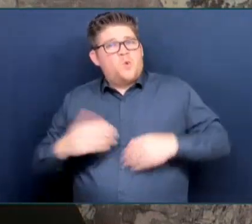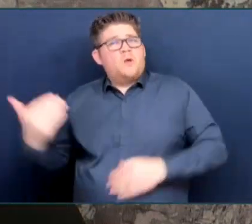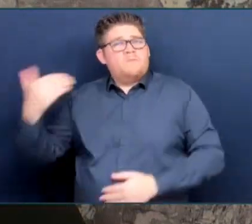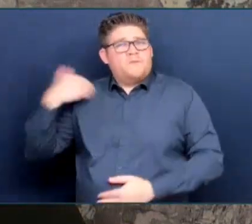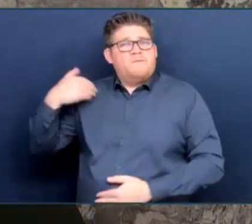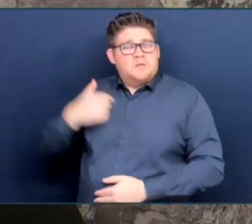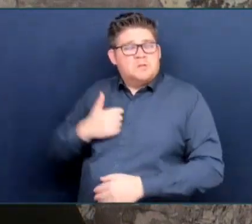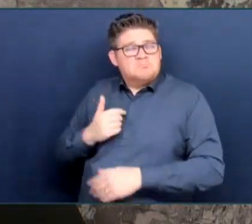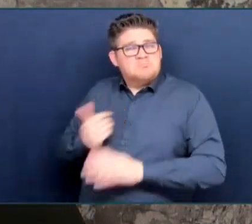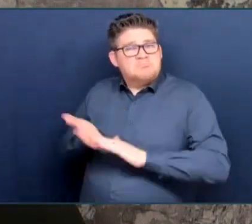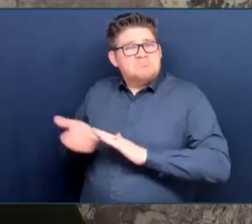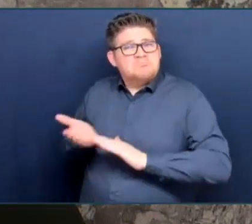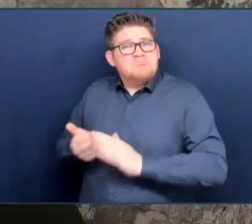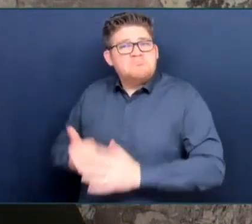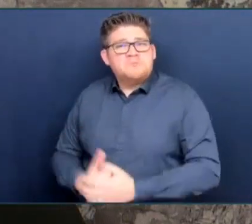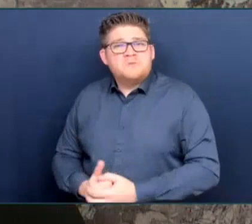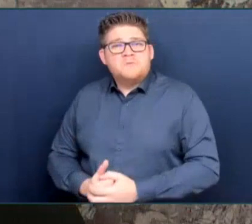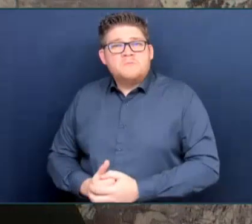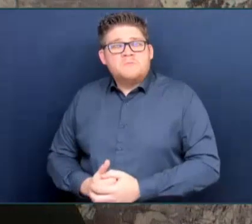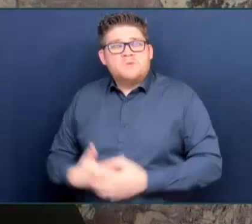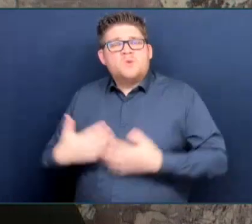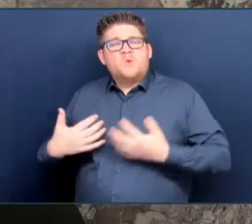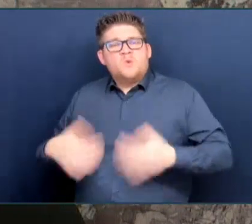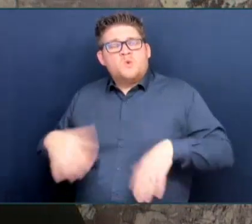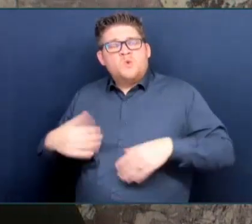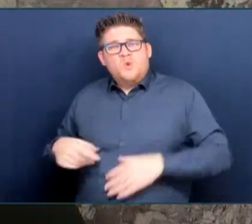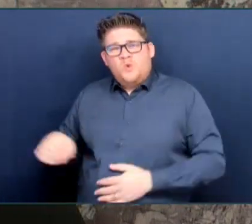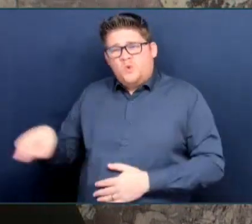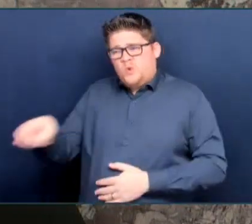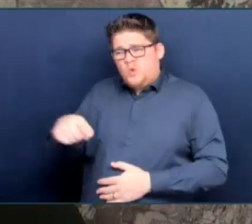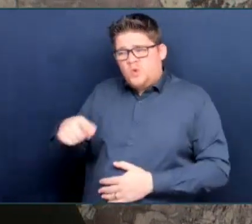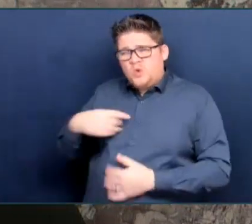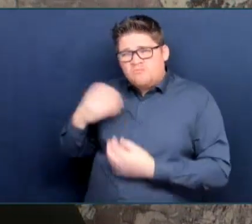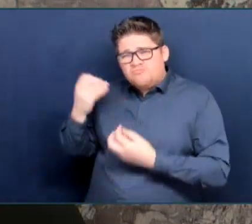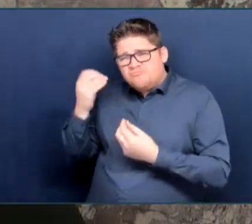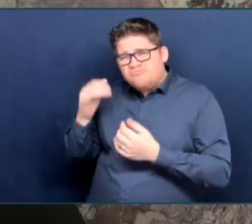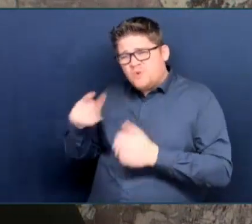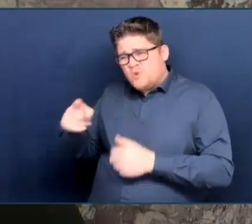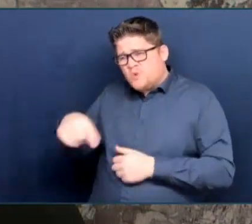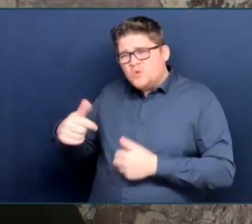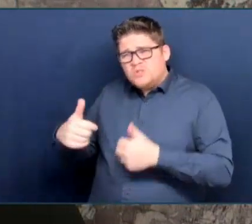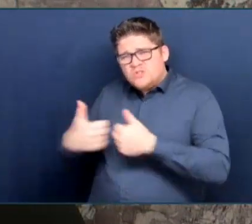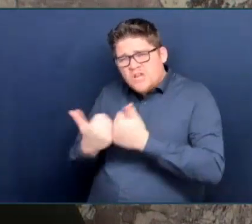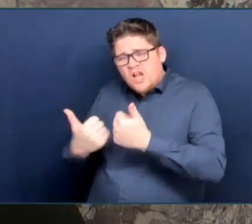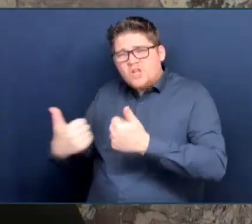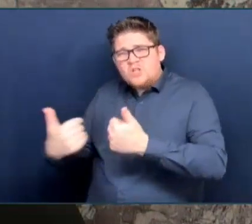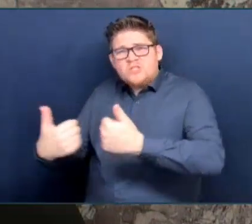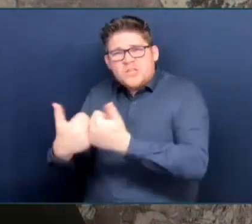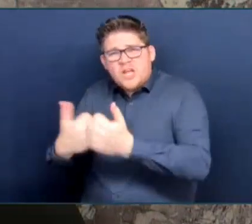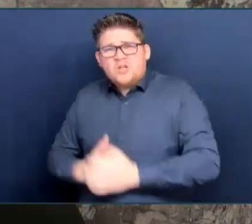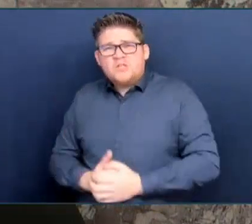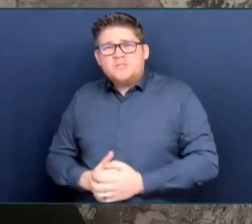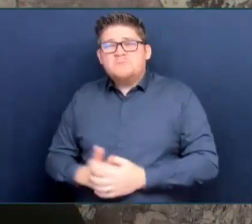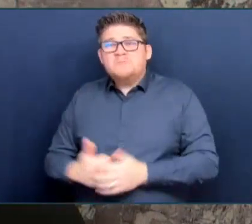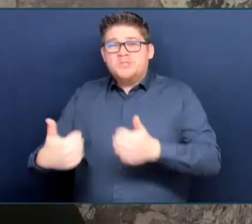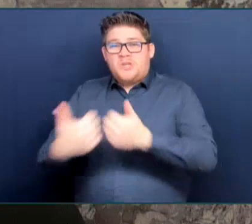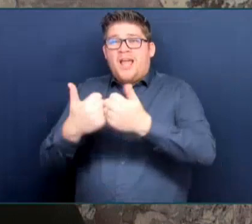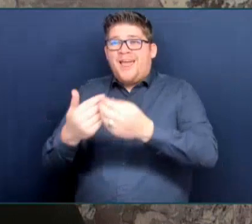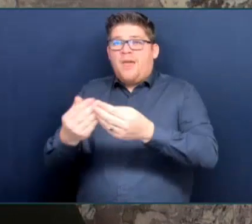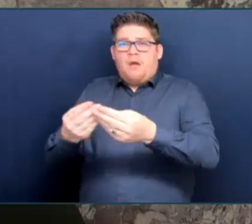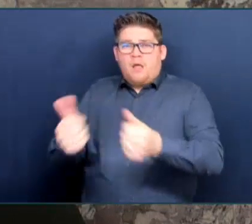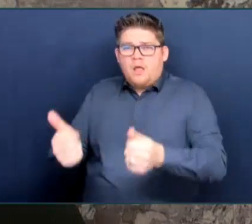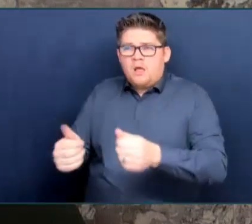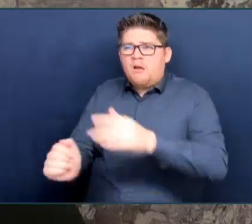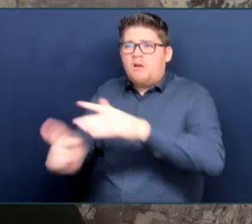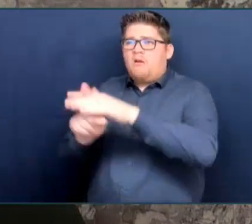It's one thing after another, it seems, very much for small businesses in regards to the effects of the pandemic and